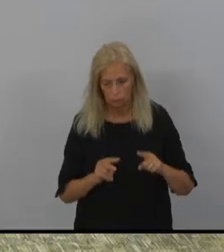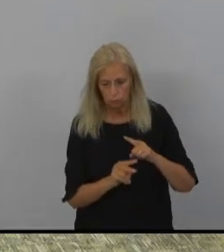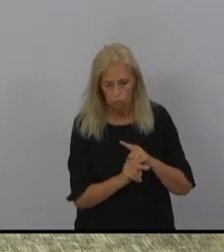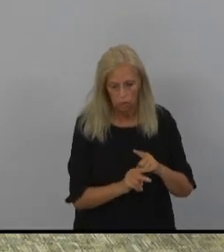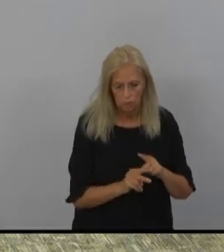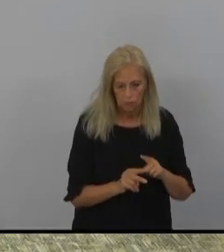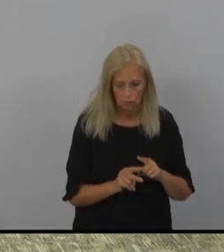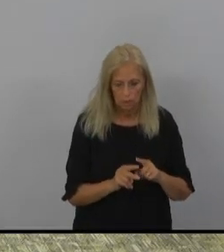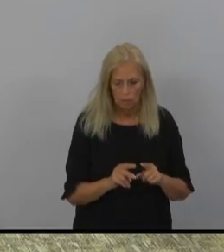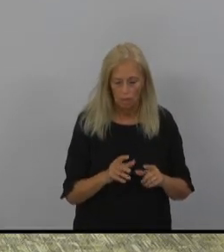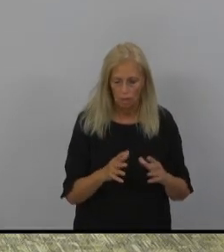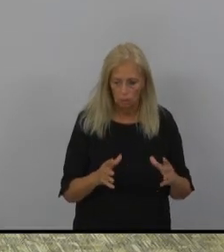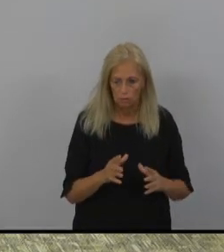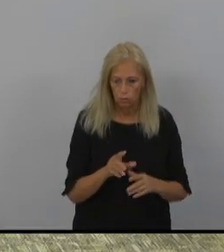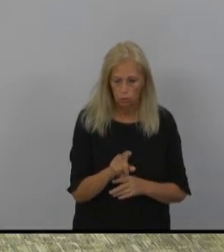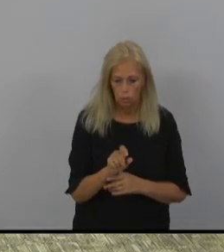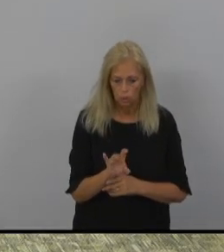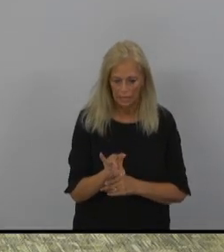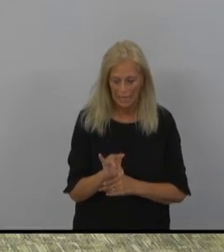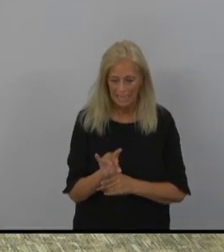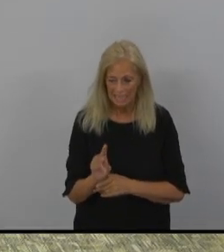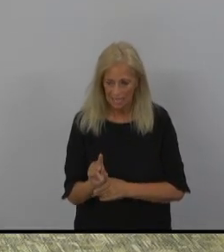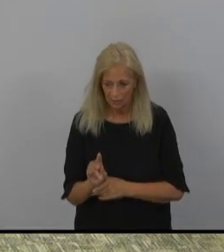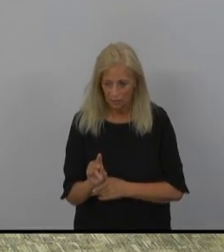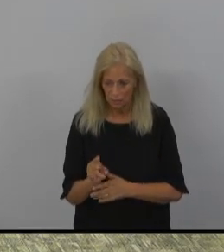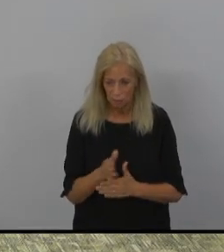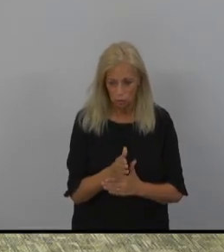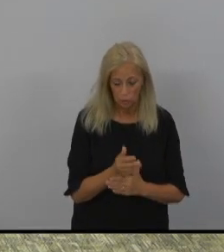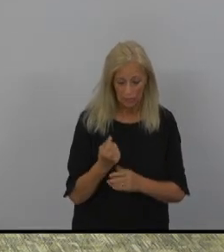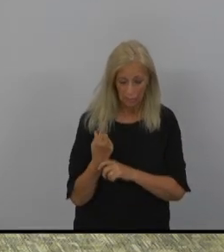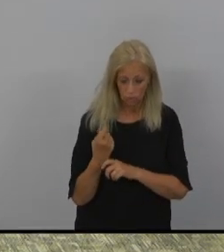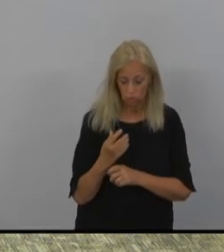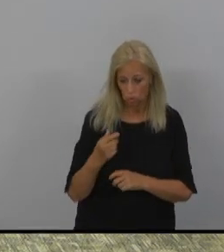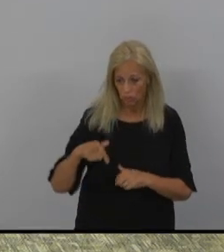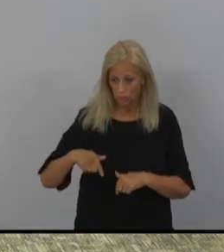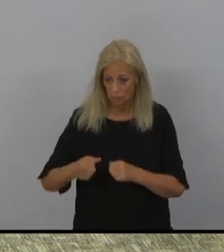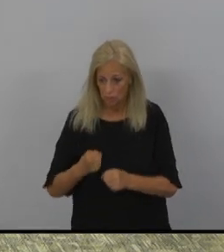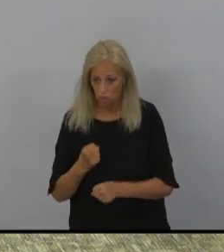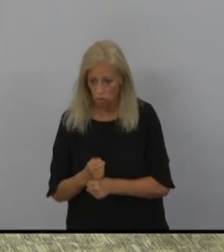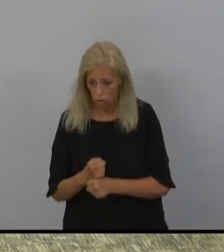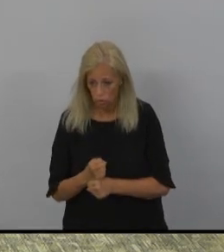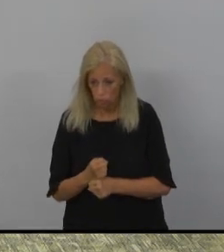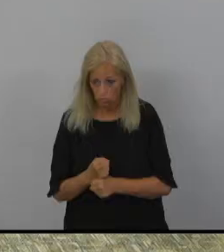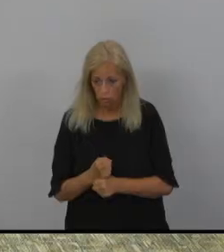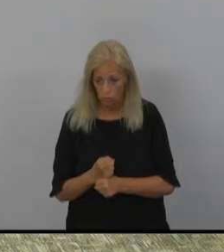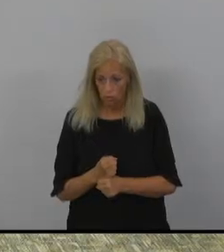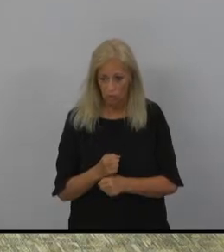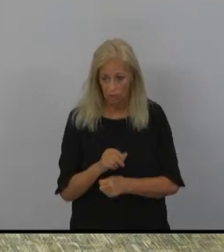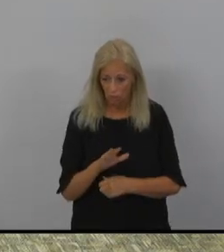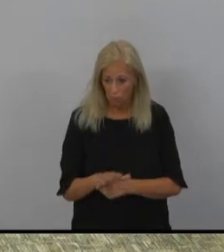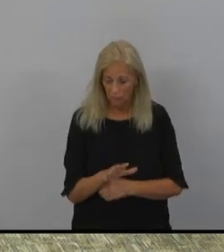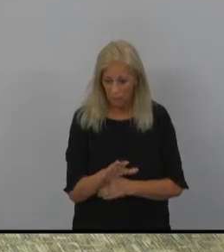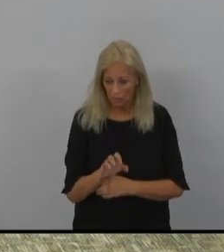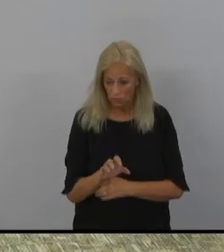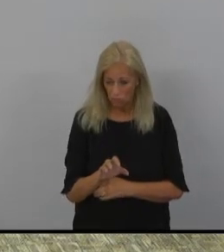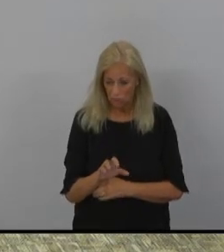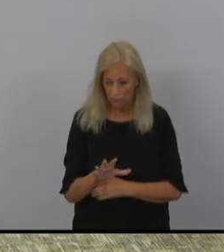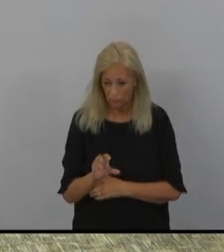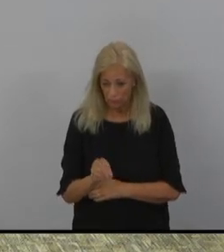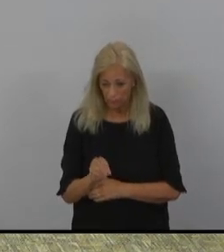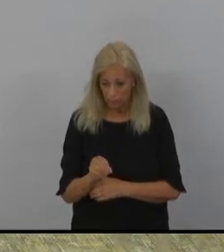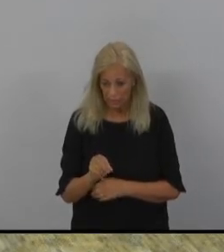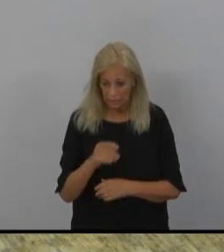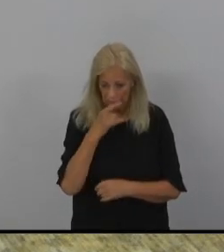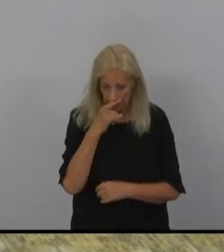of 187 between last year and this year. First day, I think we were down about 550 kids, but that's